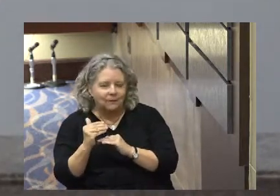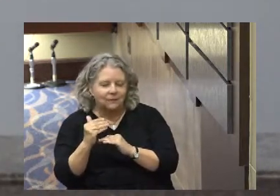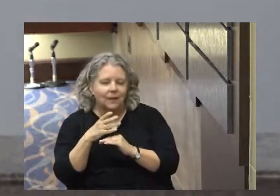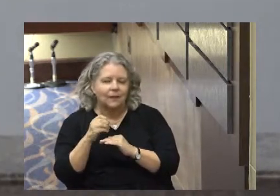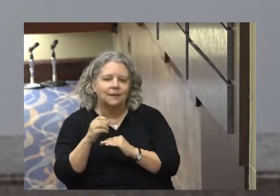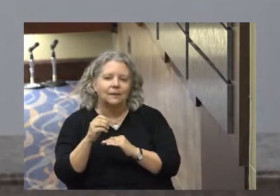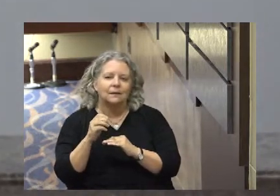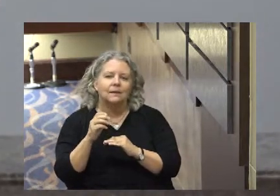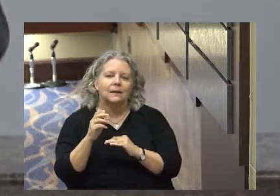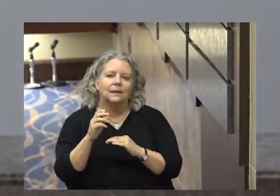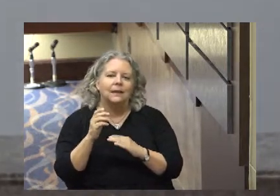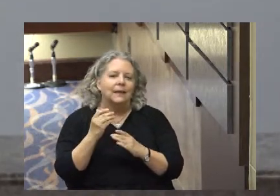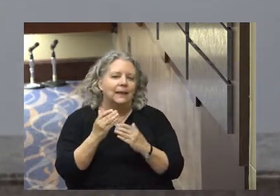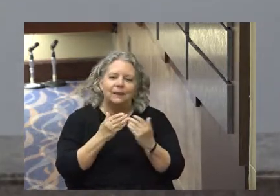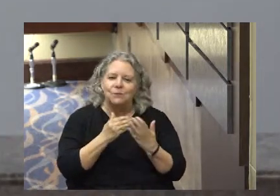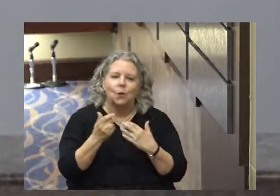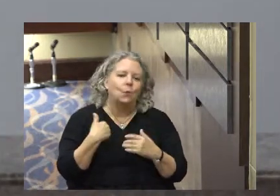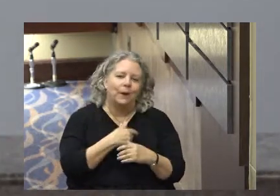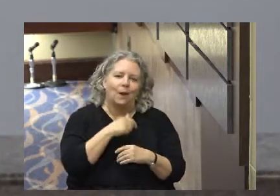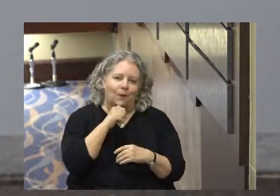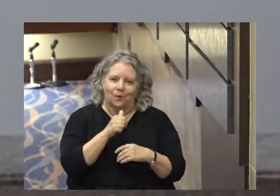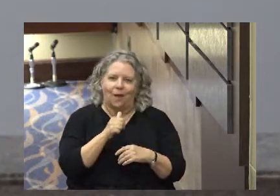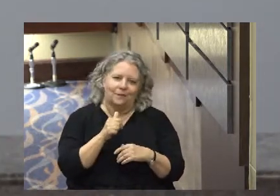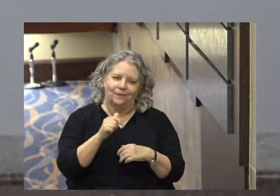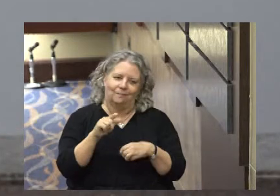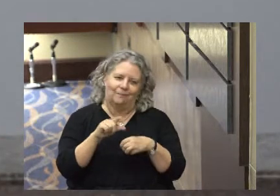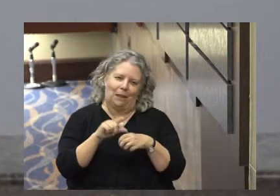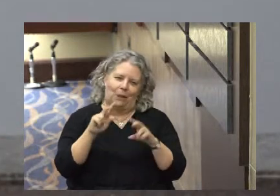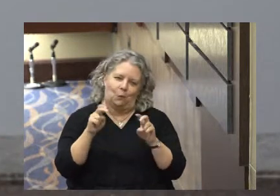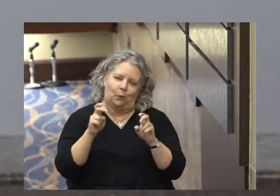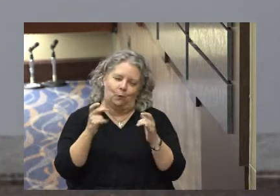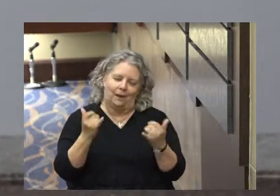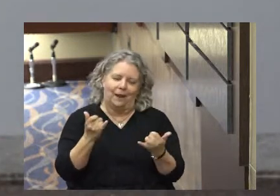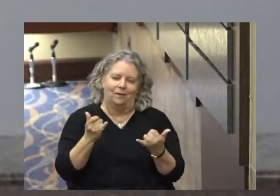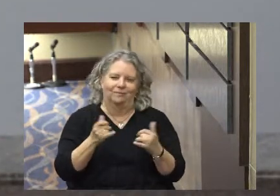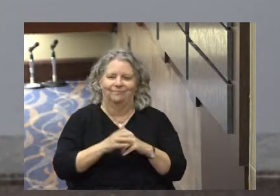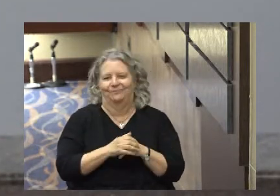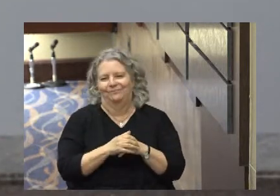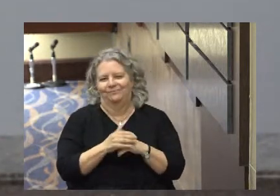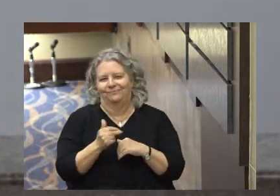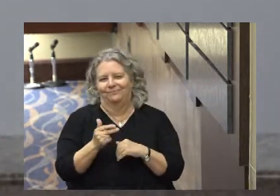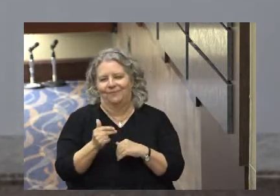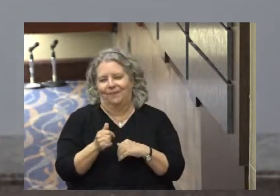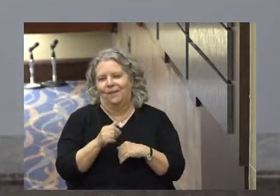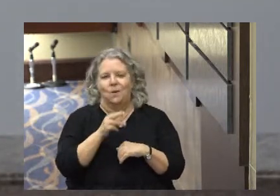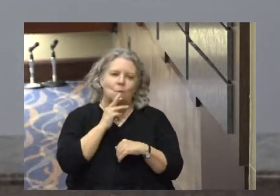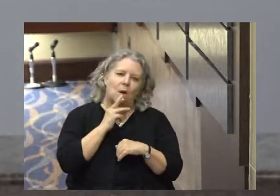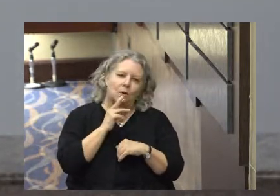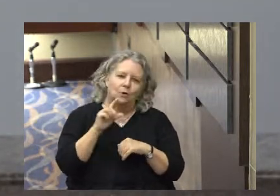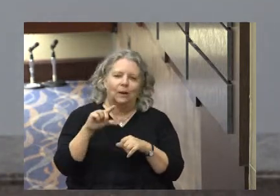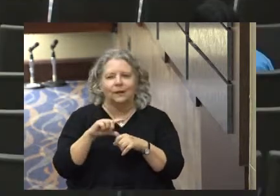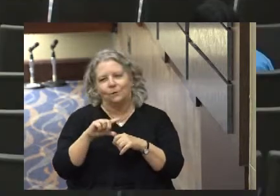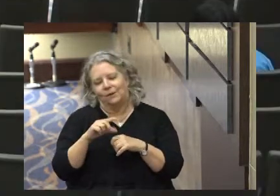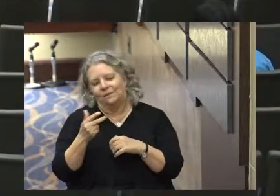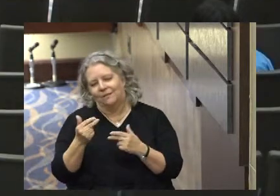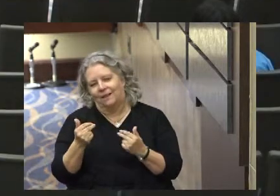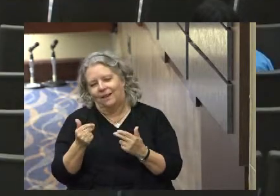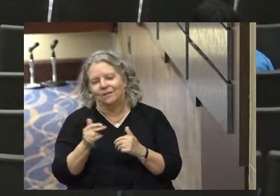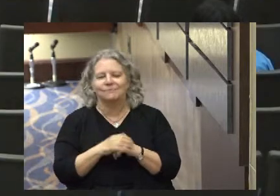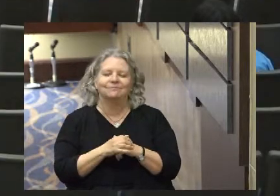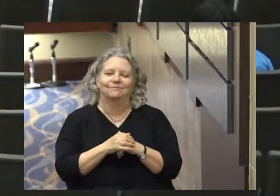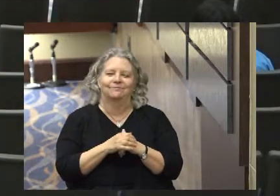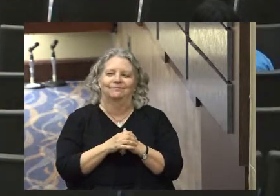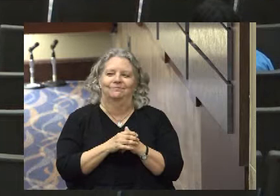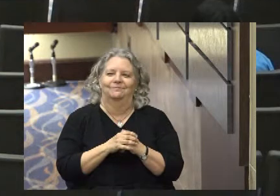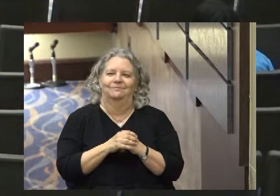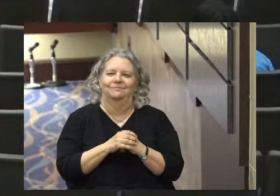now, right? I thought I'd get more All laughs. right. I thought I'd get That